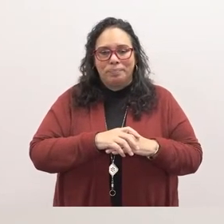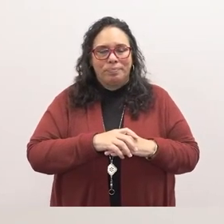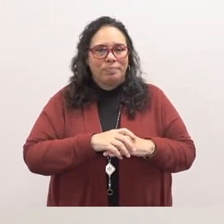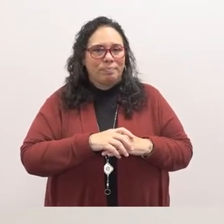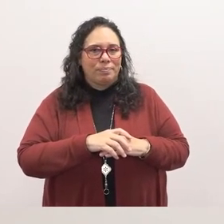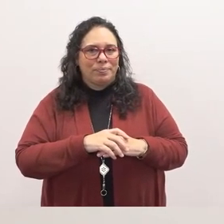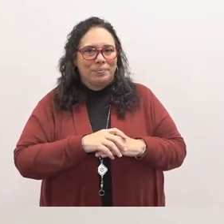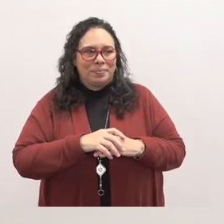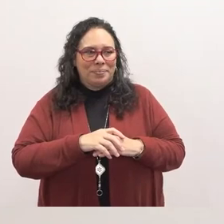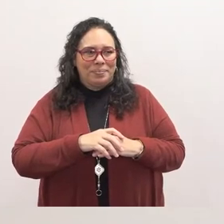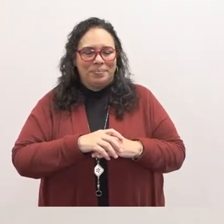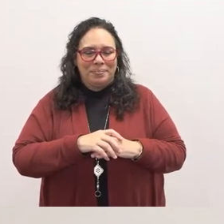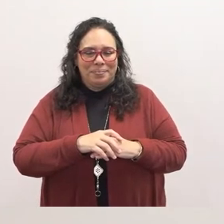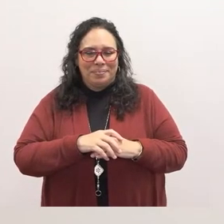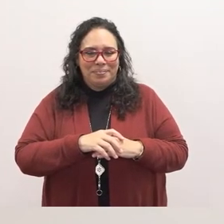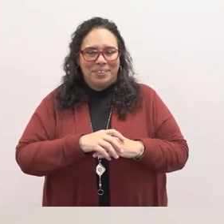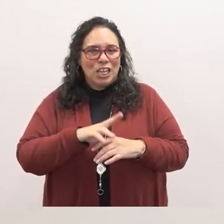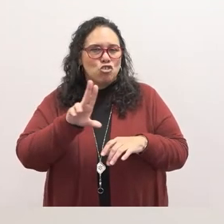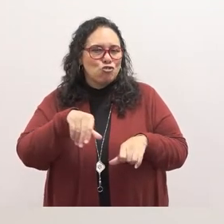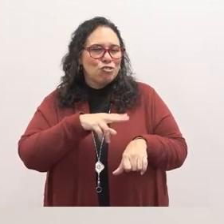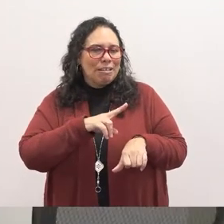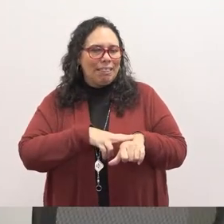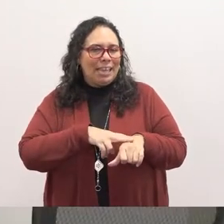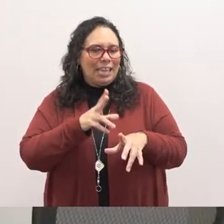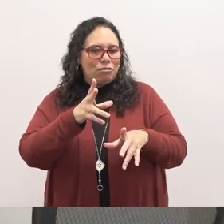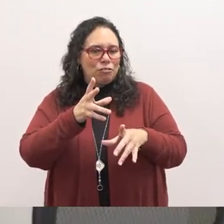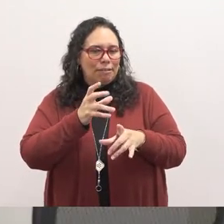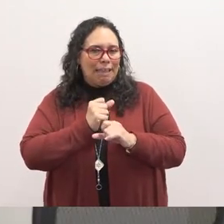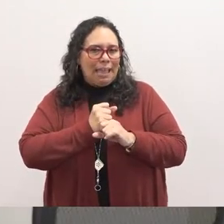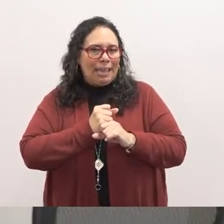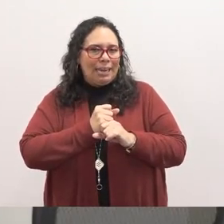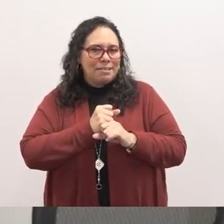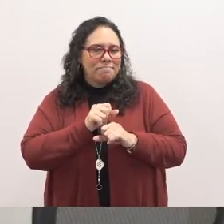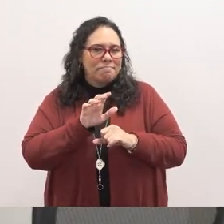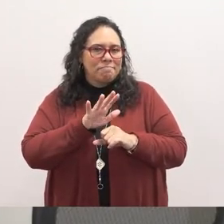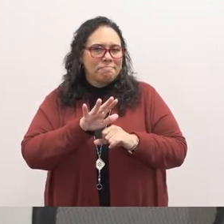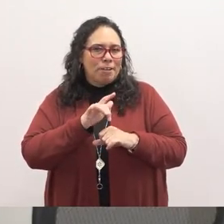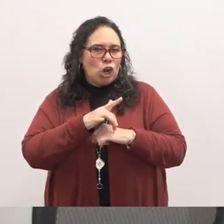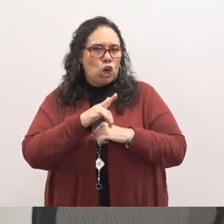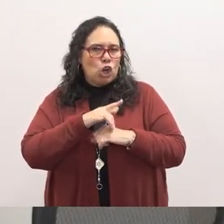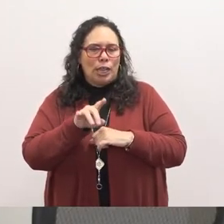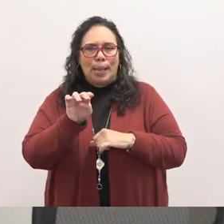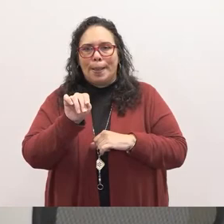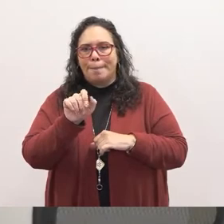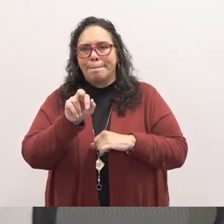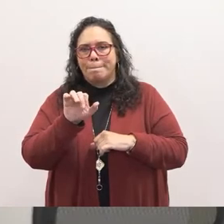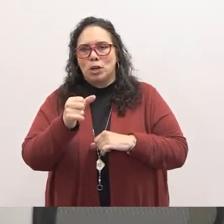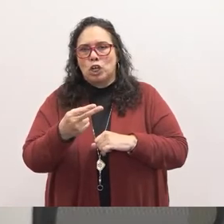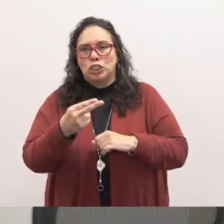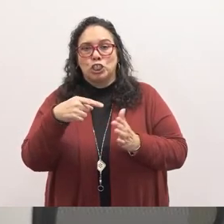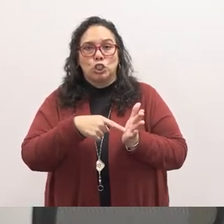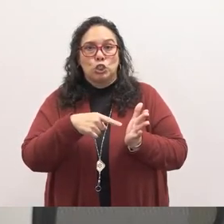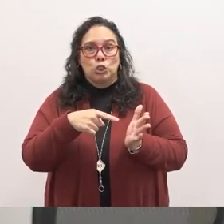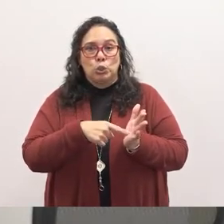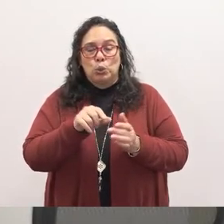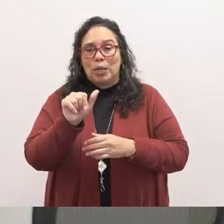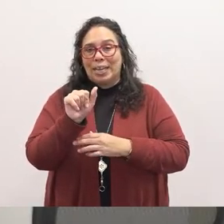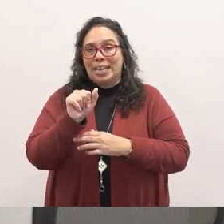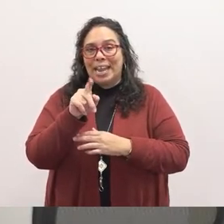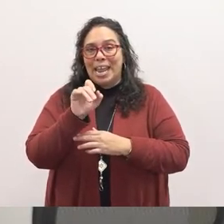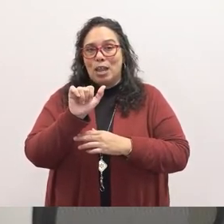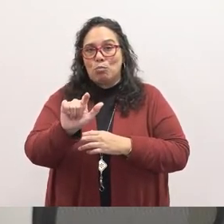Yeah, you usually will get it sometime in early March, and it's due April 1st. I think during the pandemic